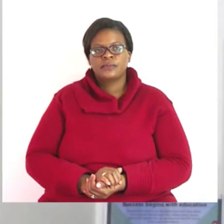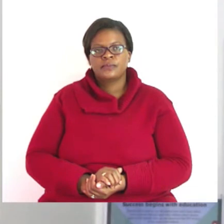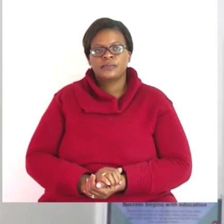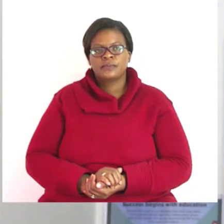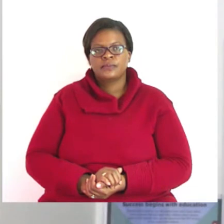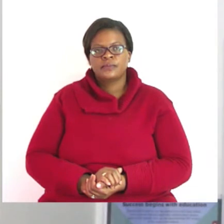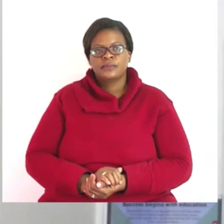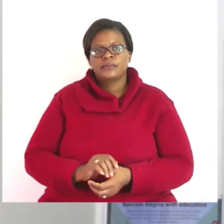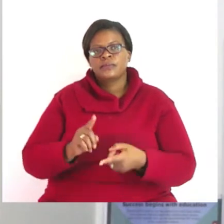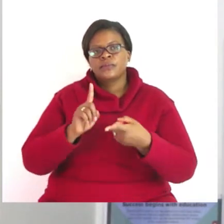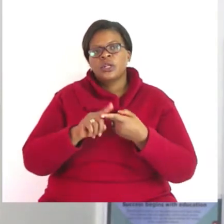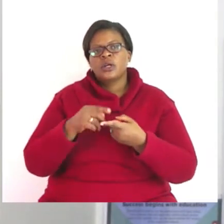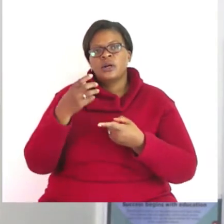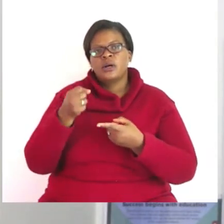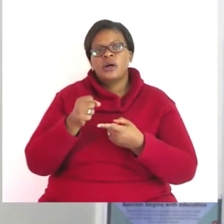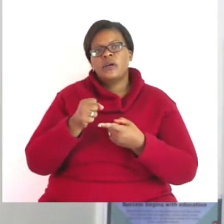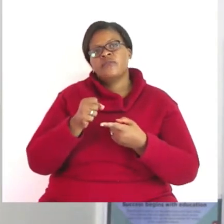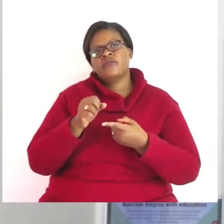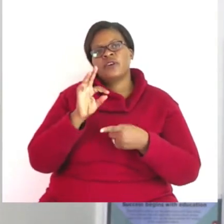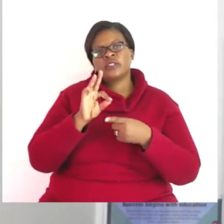We did factors.